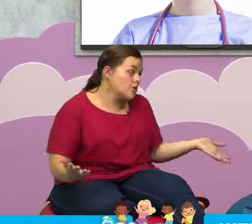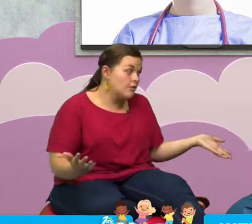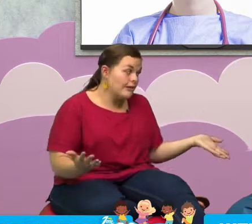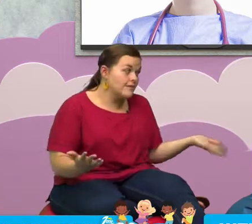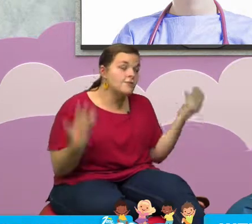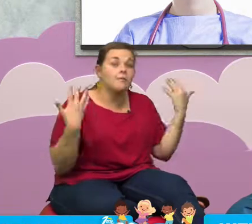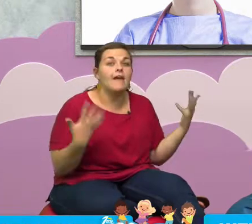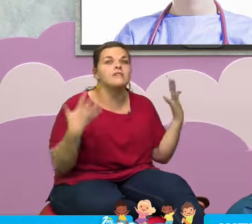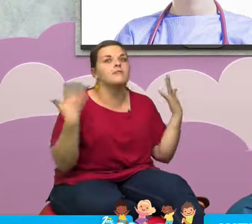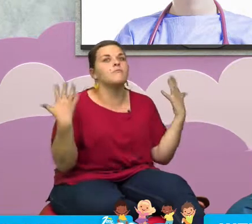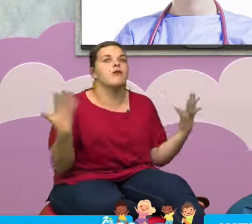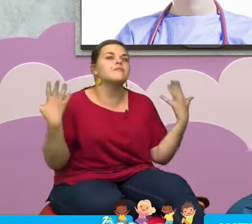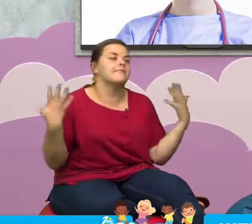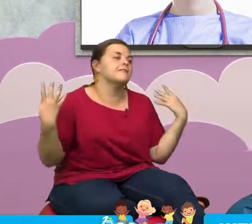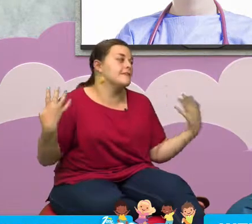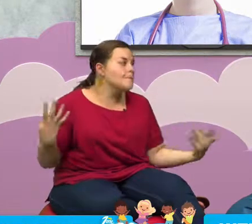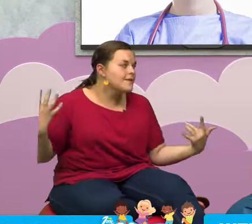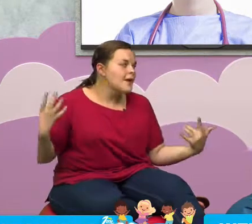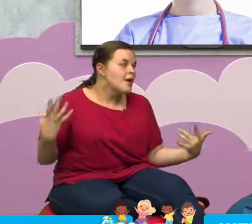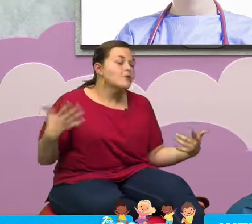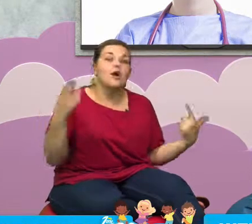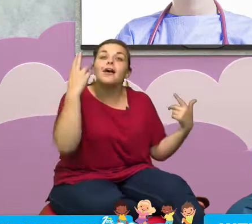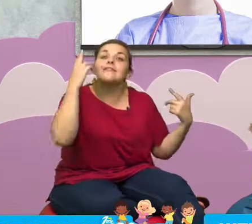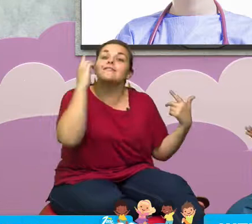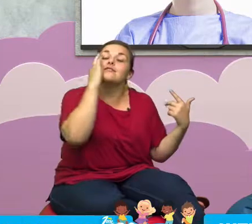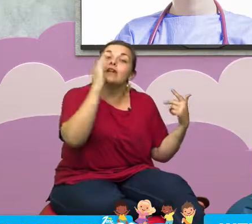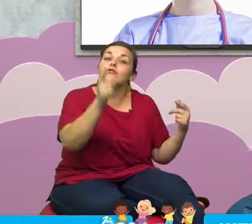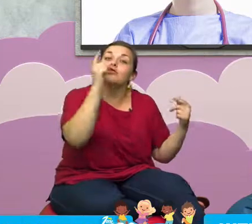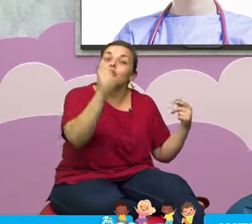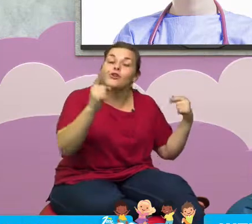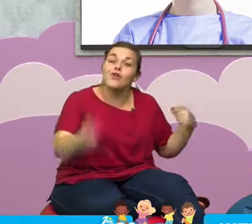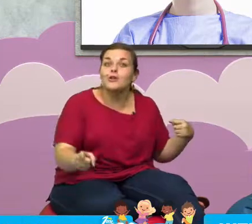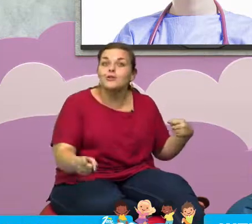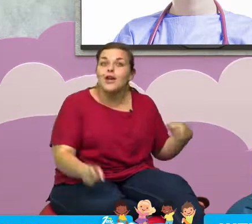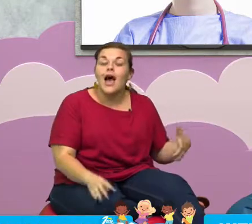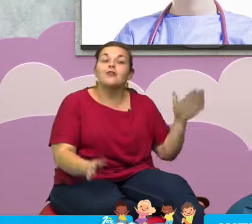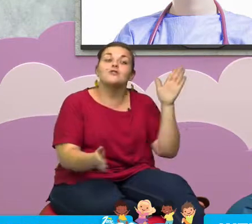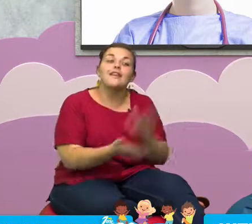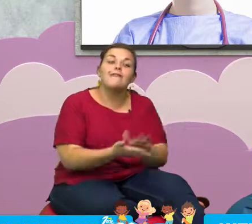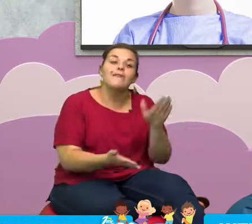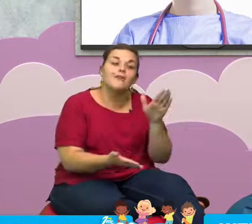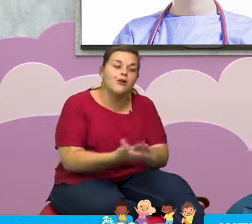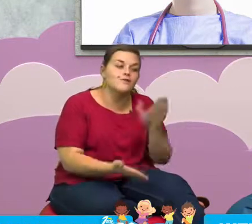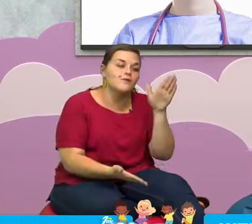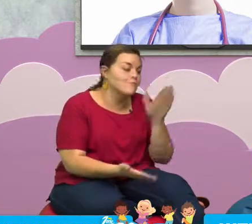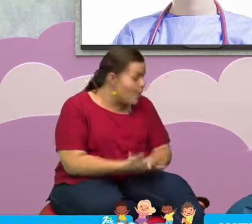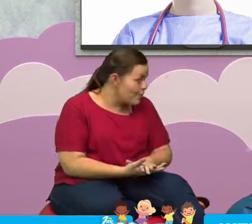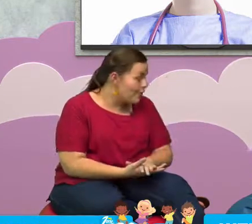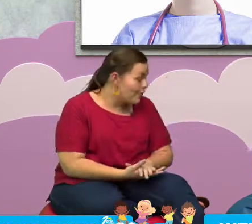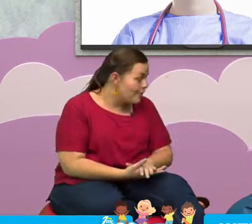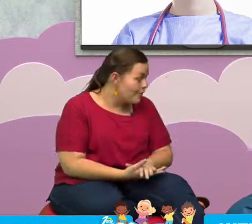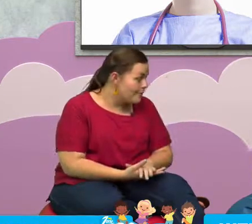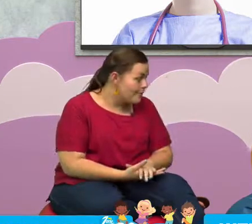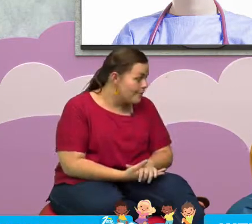online school lessons, we'll be having some road safety tips. So I hope you guys took note how to safely cross the road.